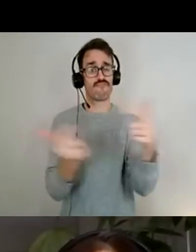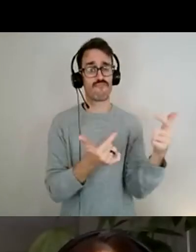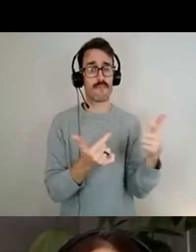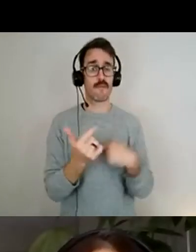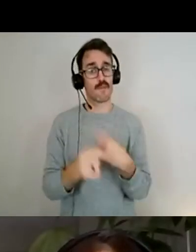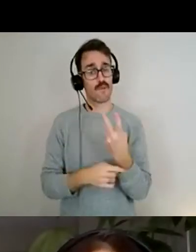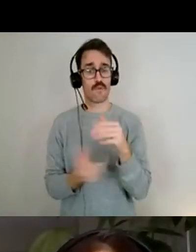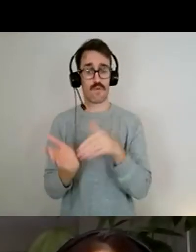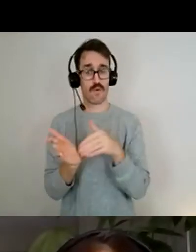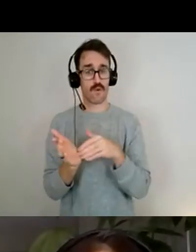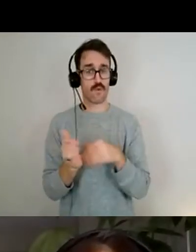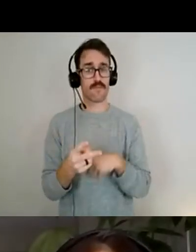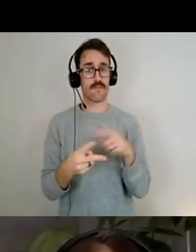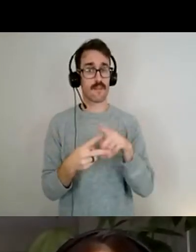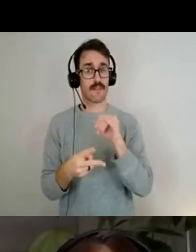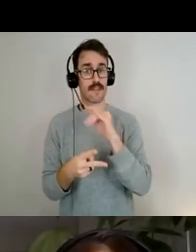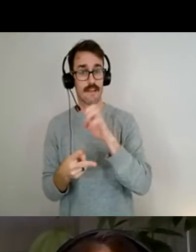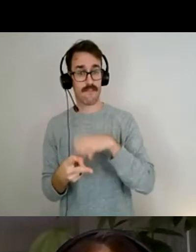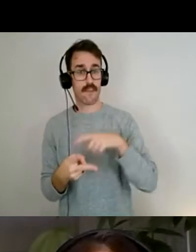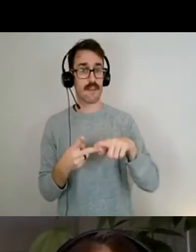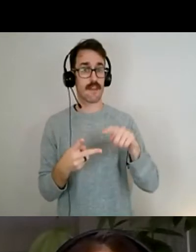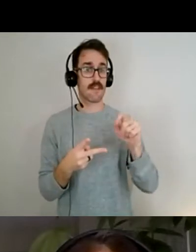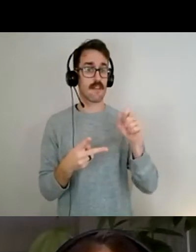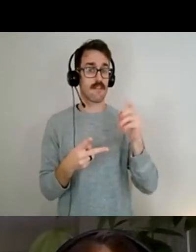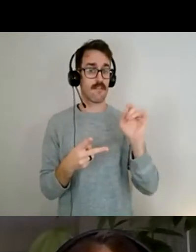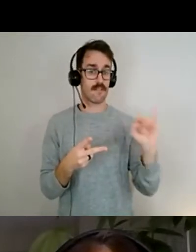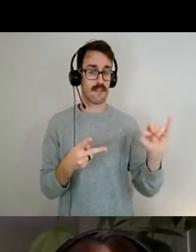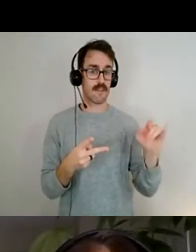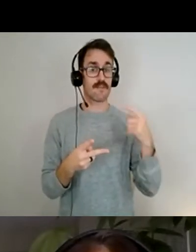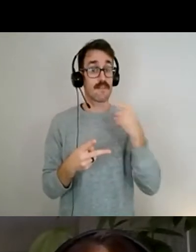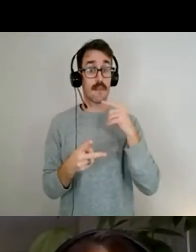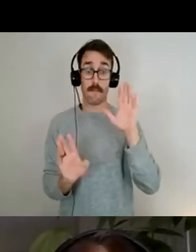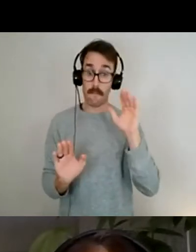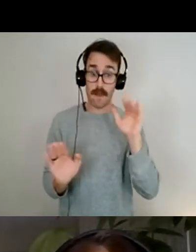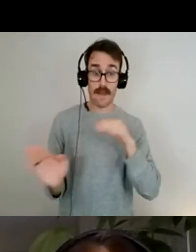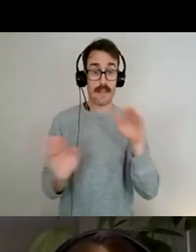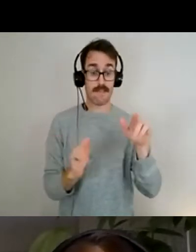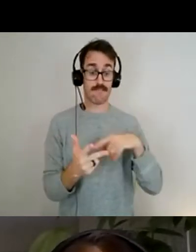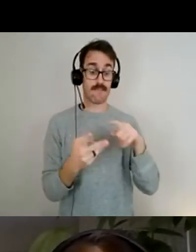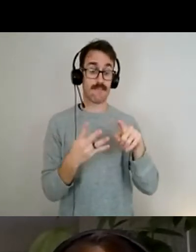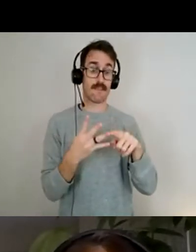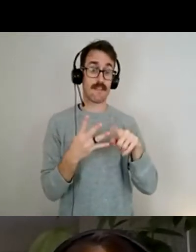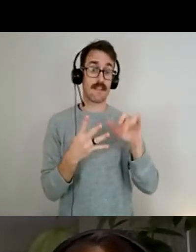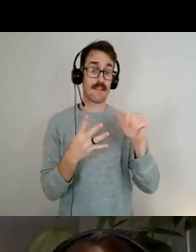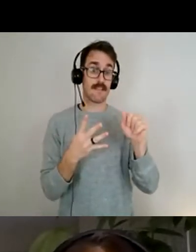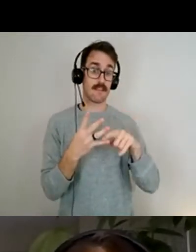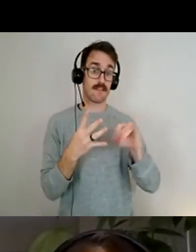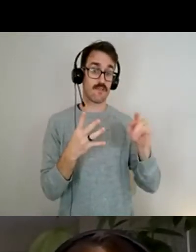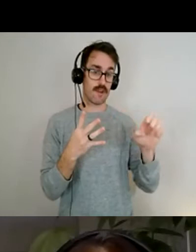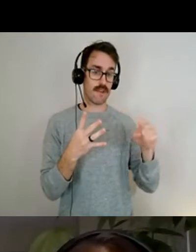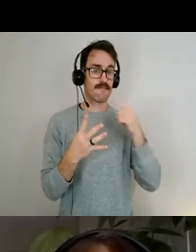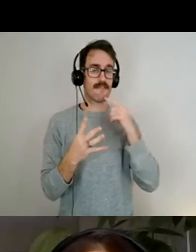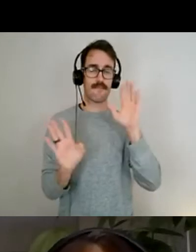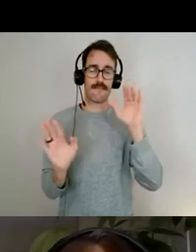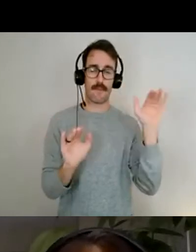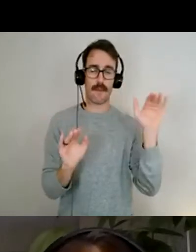Dr. Tazkarji, Dr. Yaffe, to say a goodbye, and then Lisa and Jane. Dr. Tazkarji?